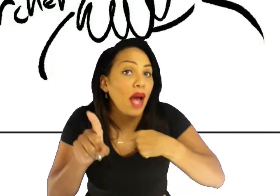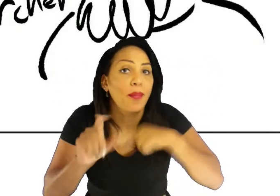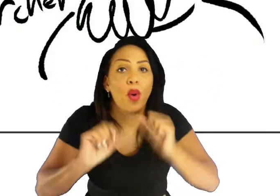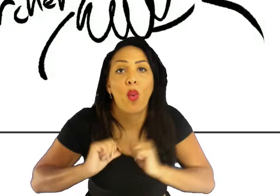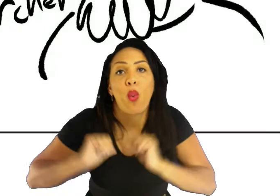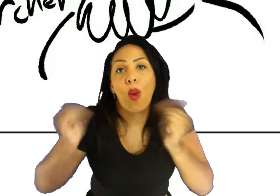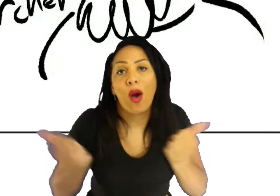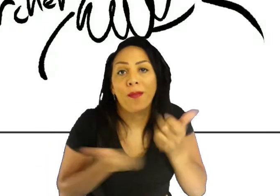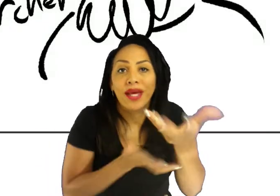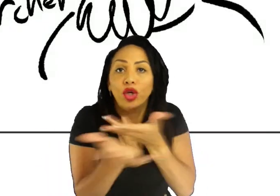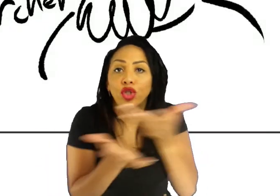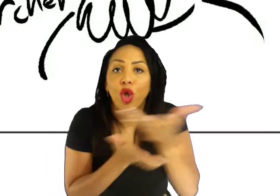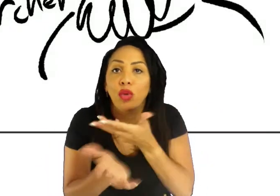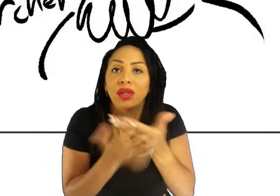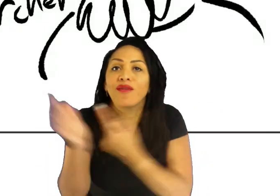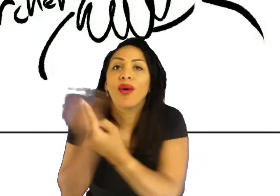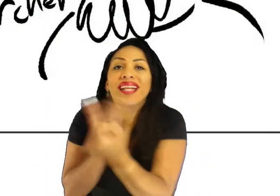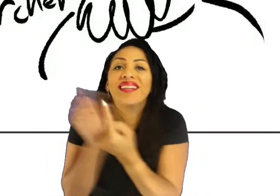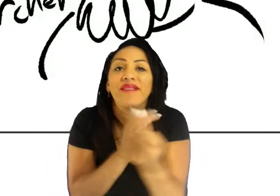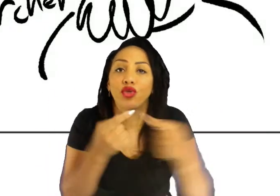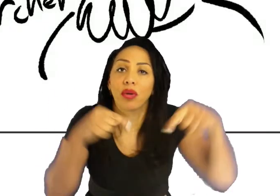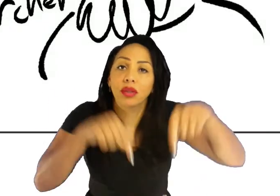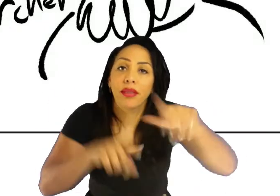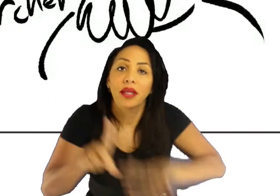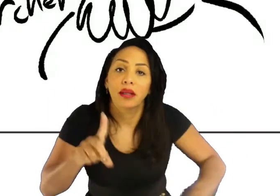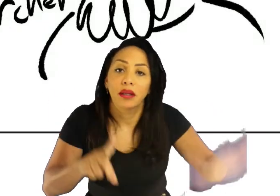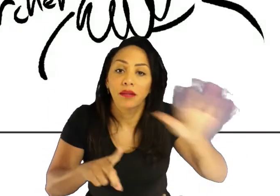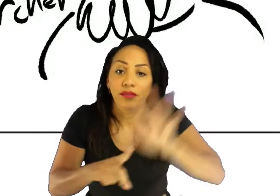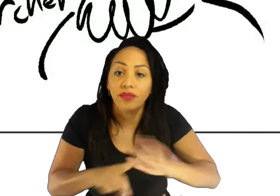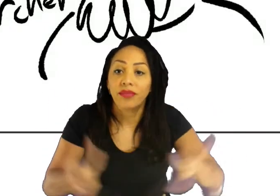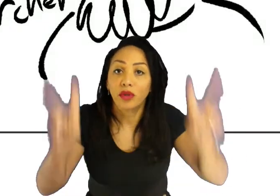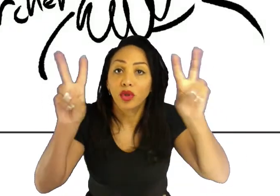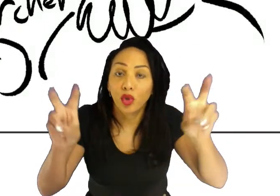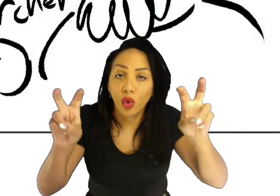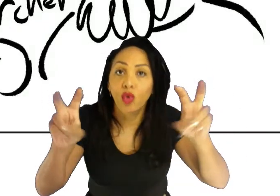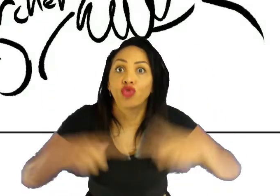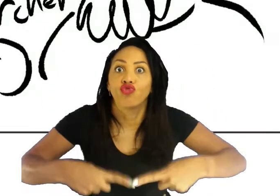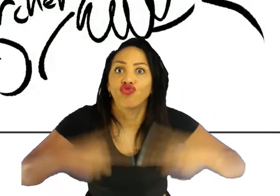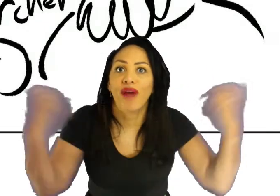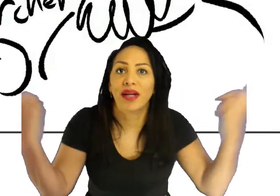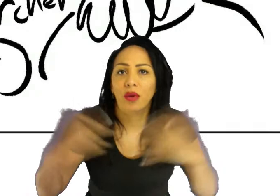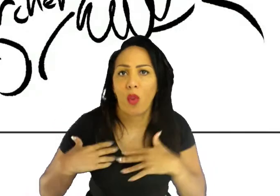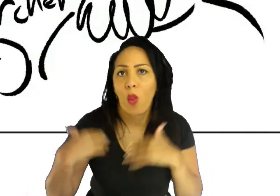in the sector under the name Radical Wellbeing.